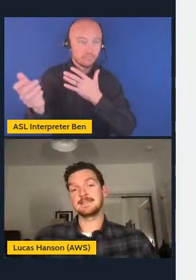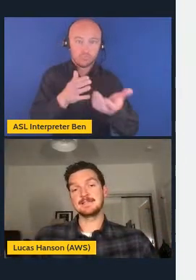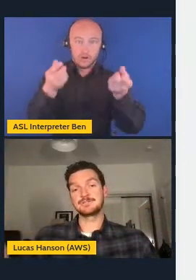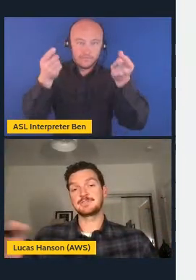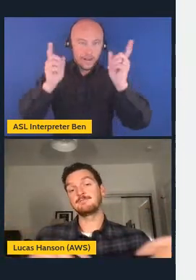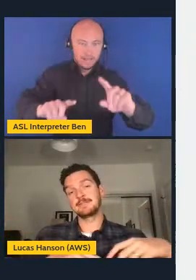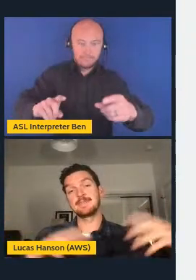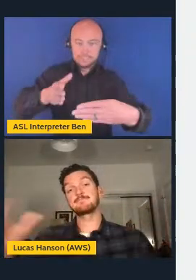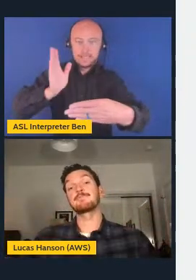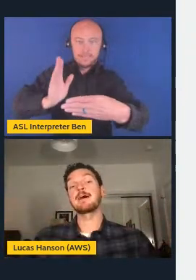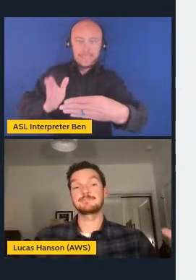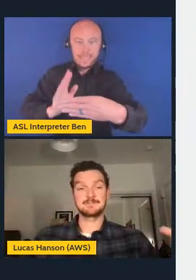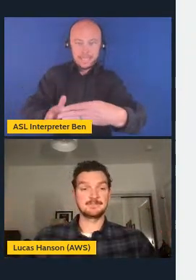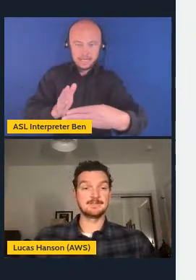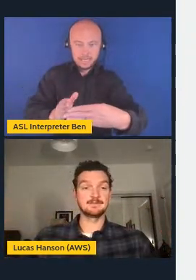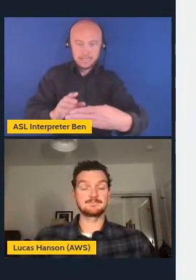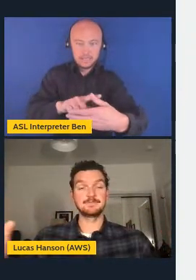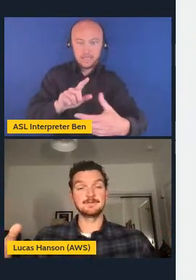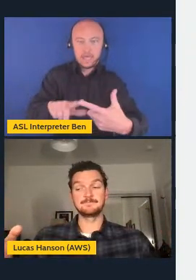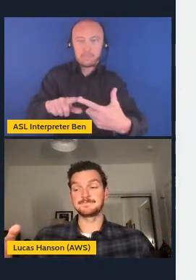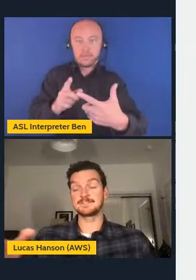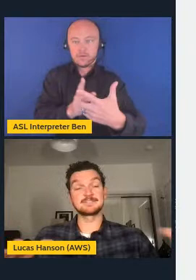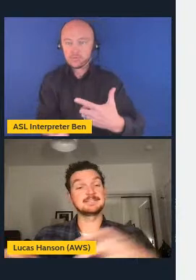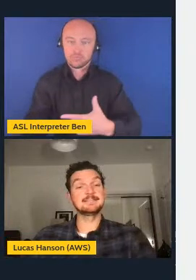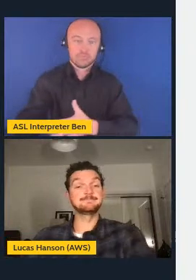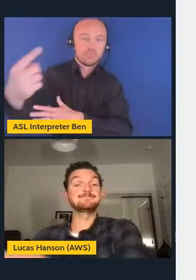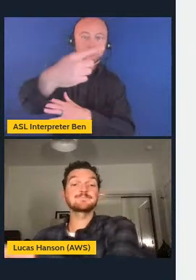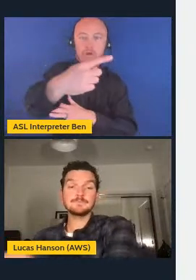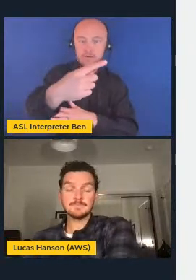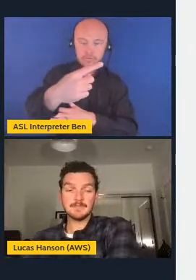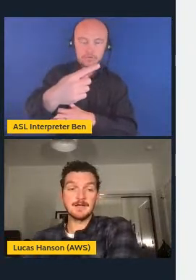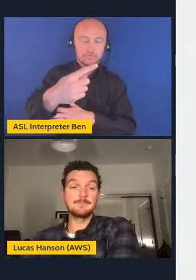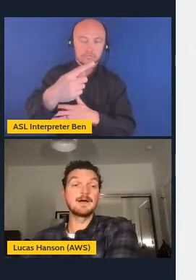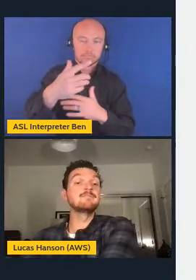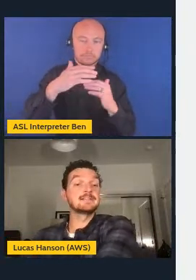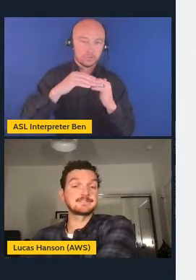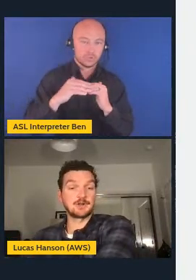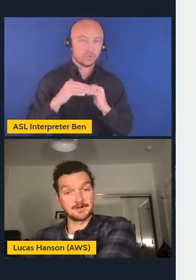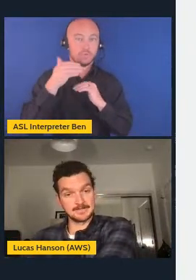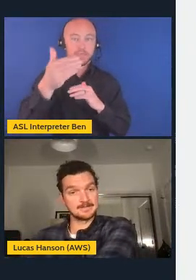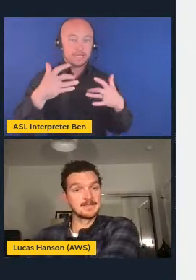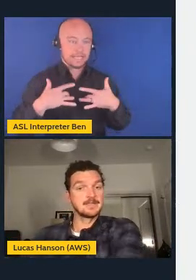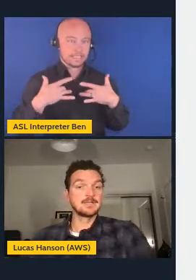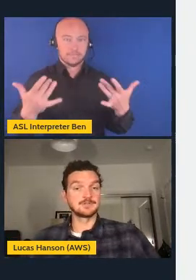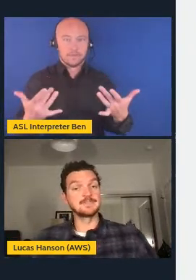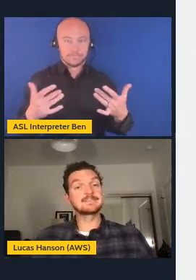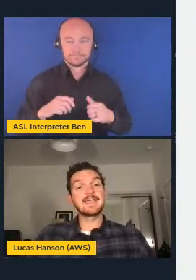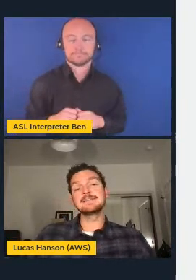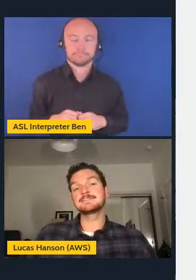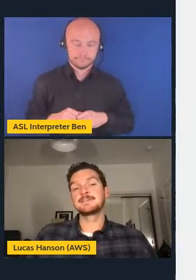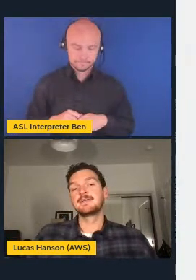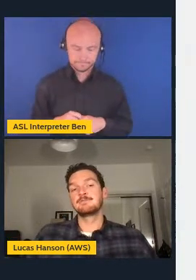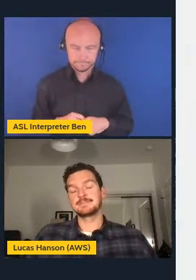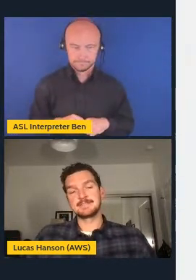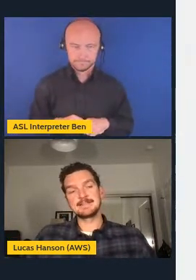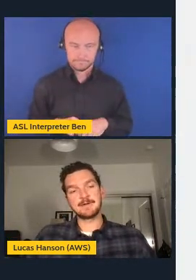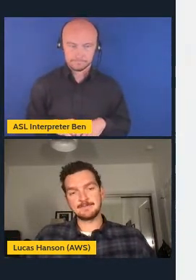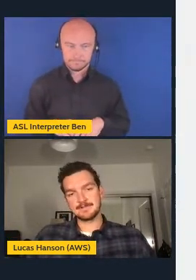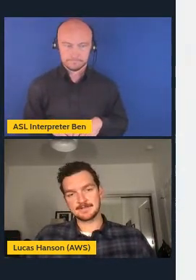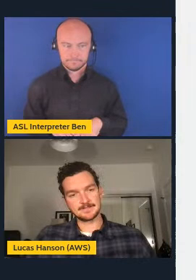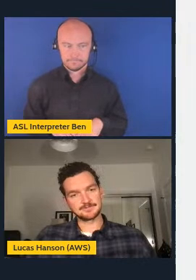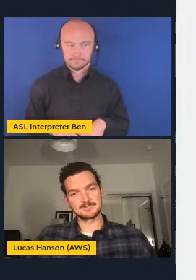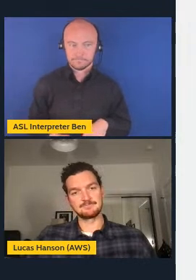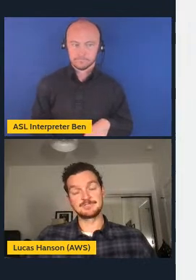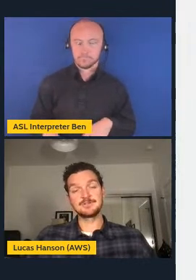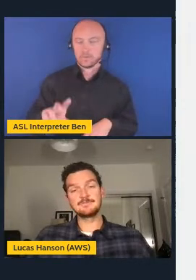that stage that we can then route to the succeeding event target. So in this case, what the data